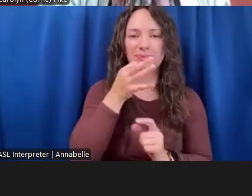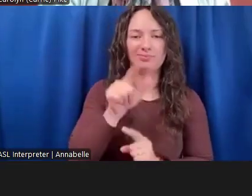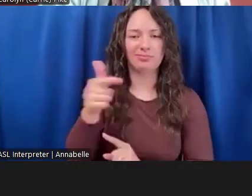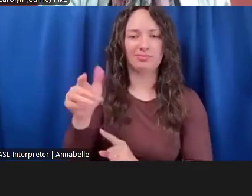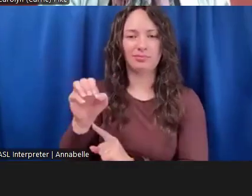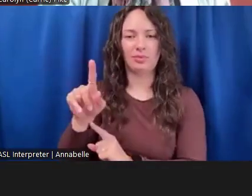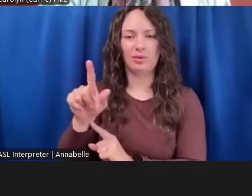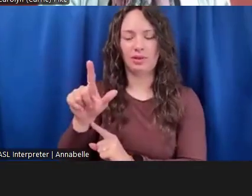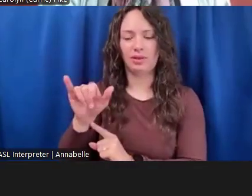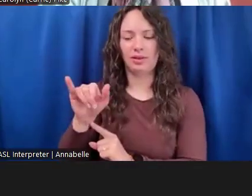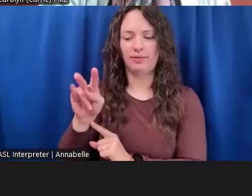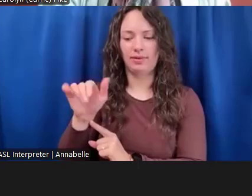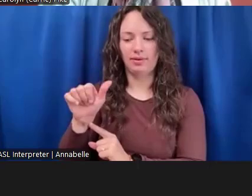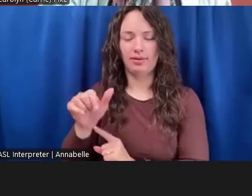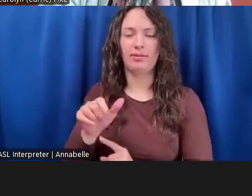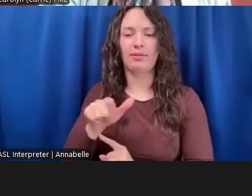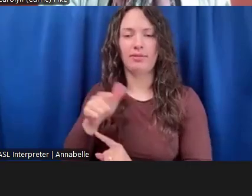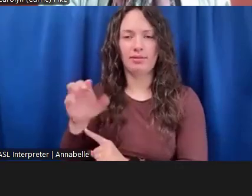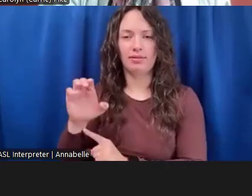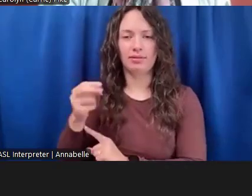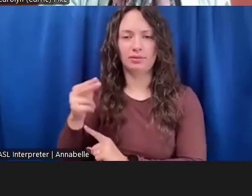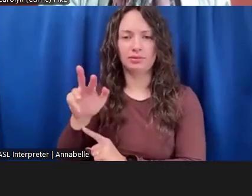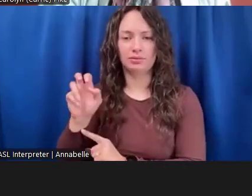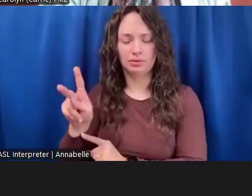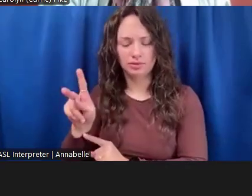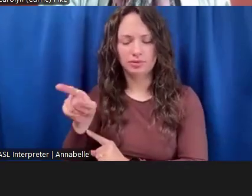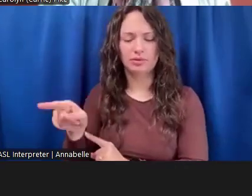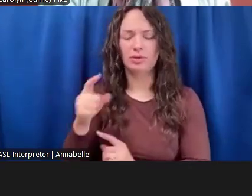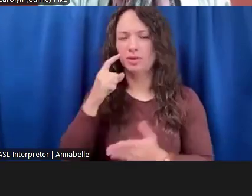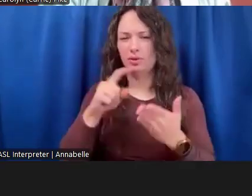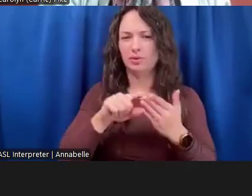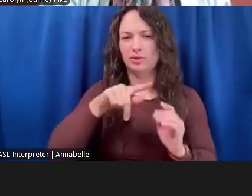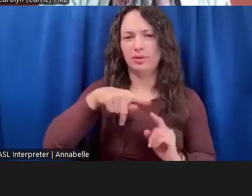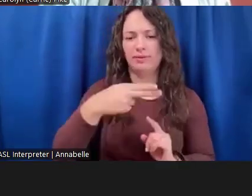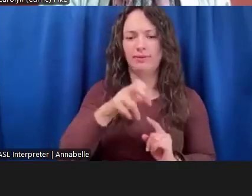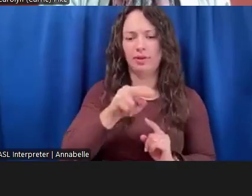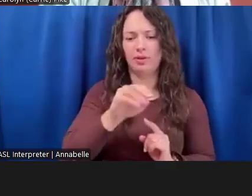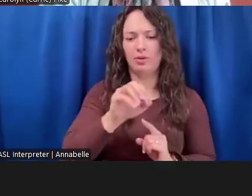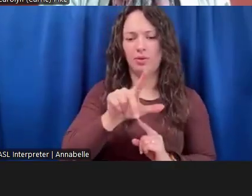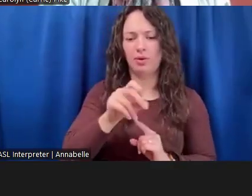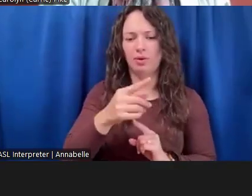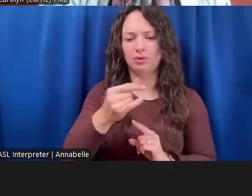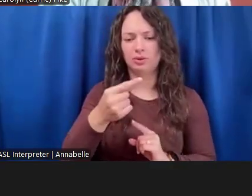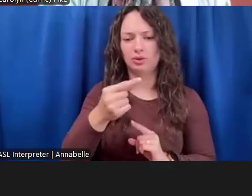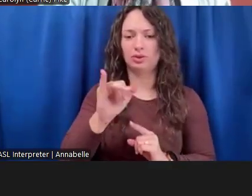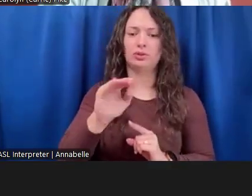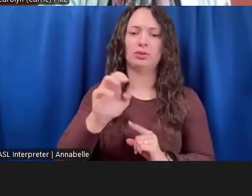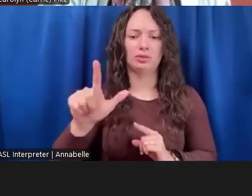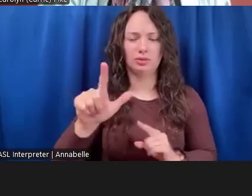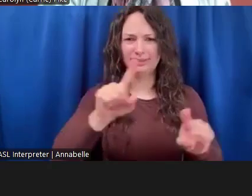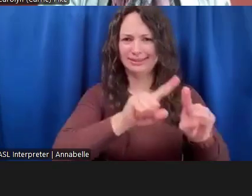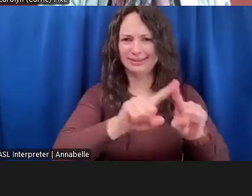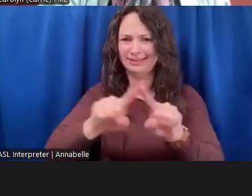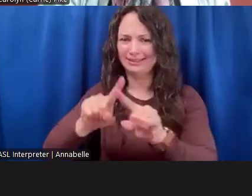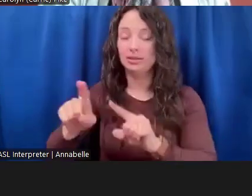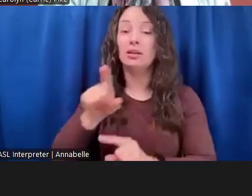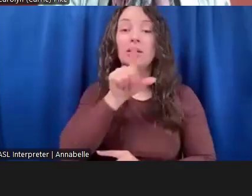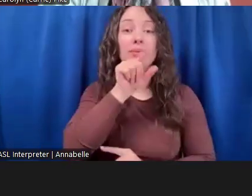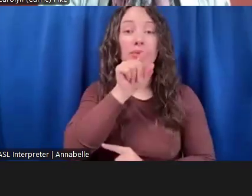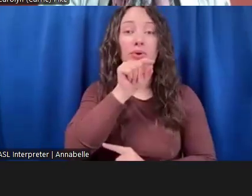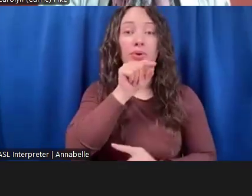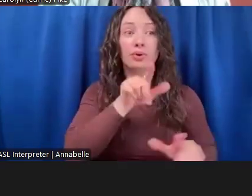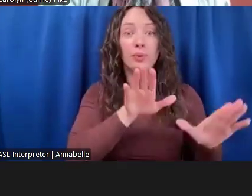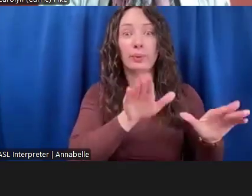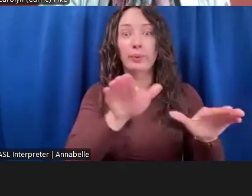Chuck, some of these phenological differences that are out there when you have birds migrating north and the